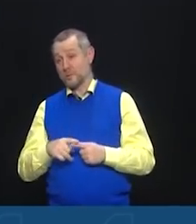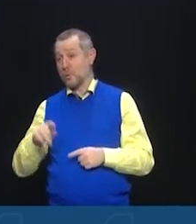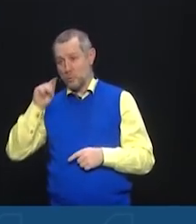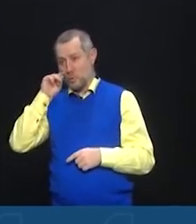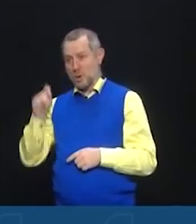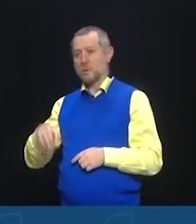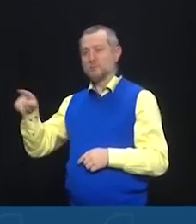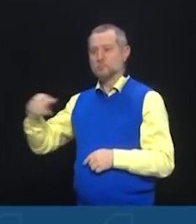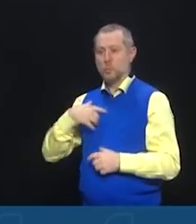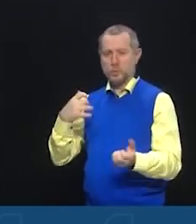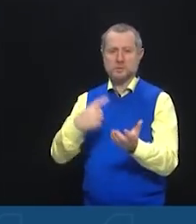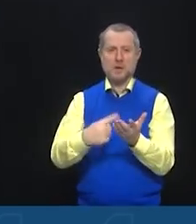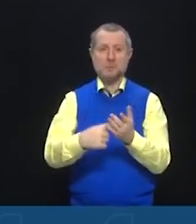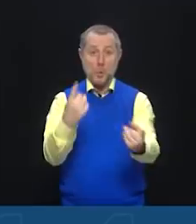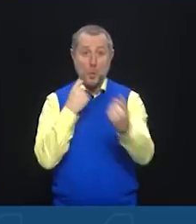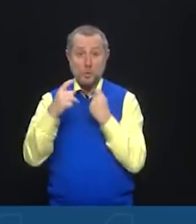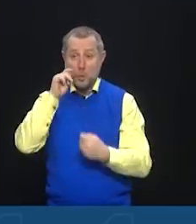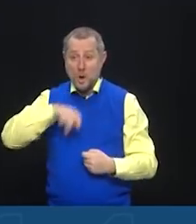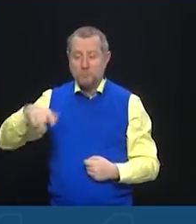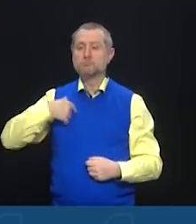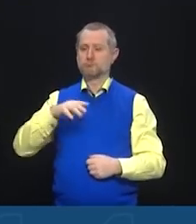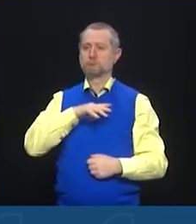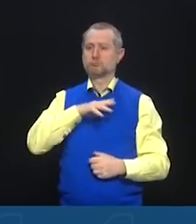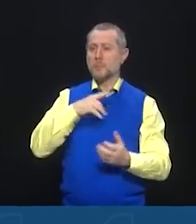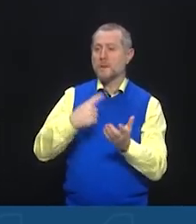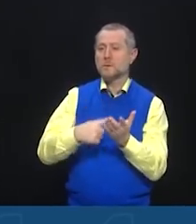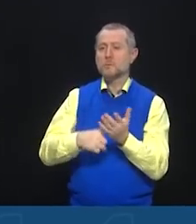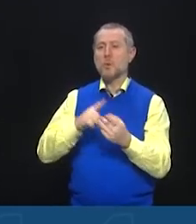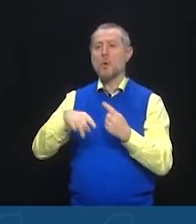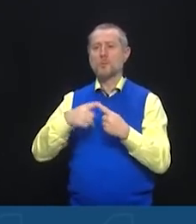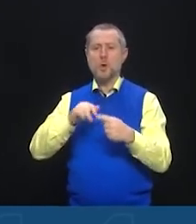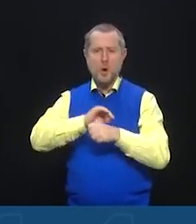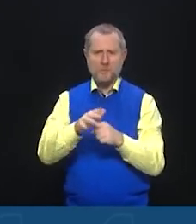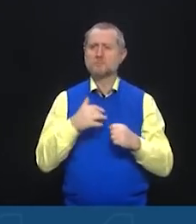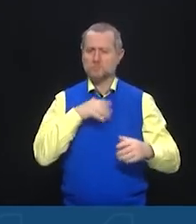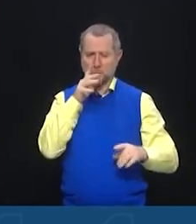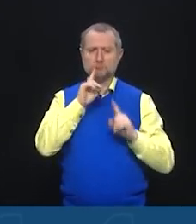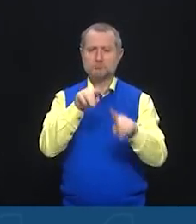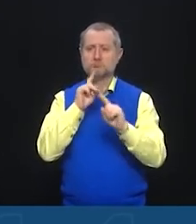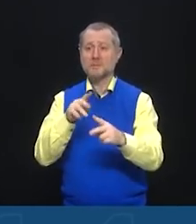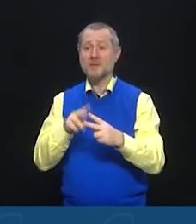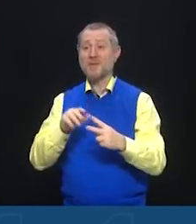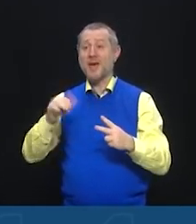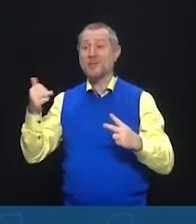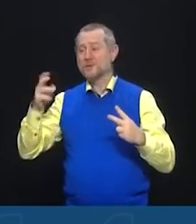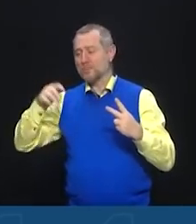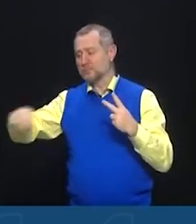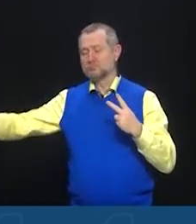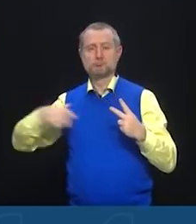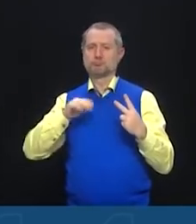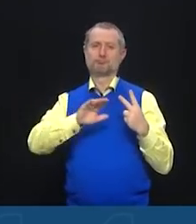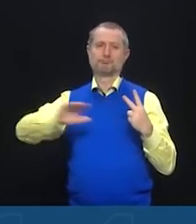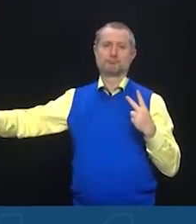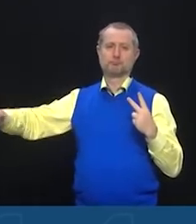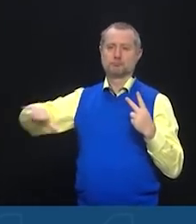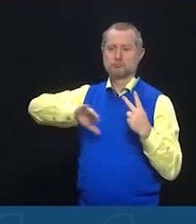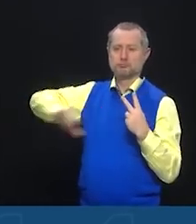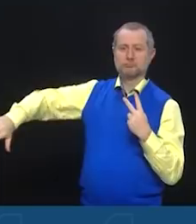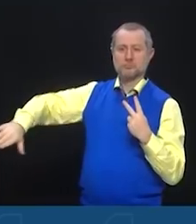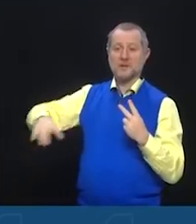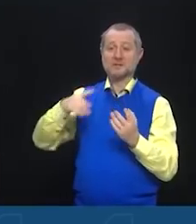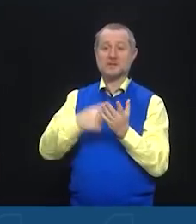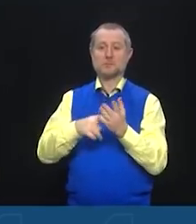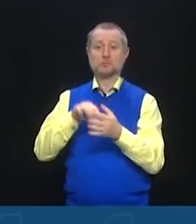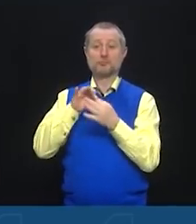about that. We're talking about an important turning point in our war against COVID. So that's what I'm focused on, and all those discussions about